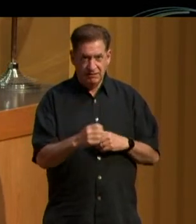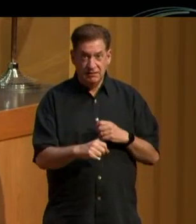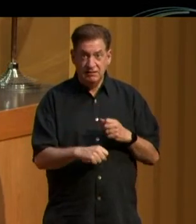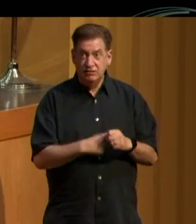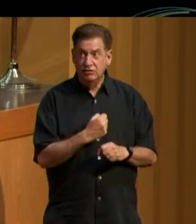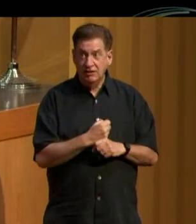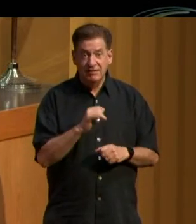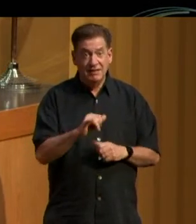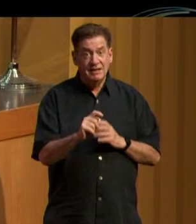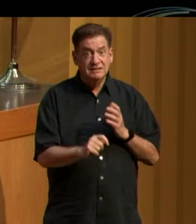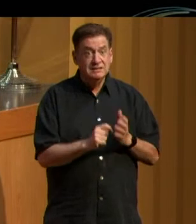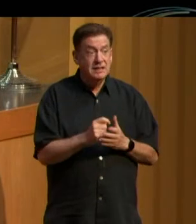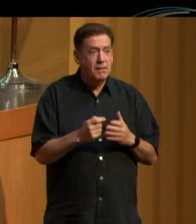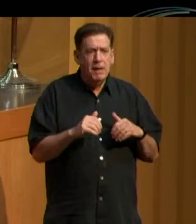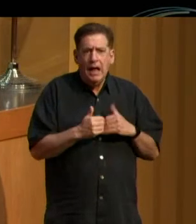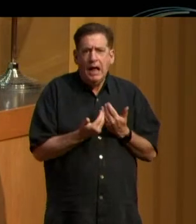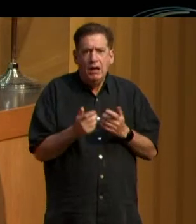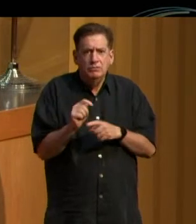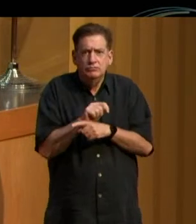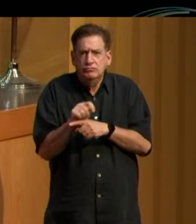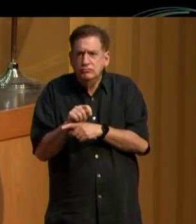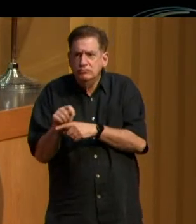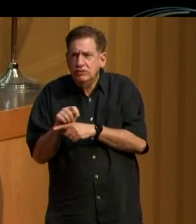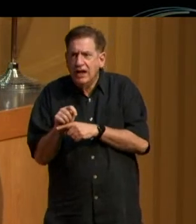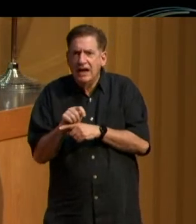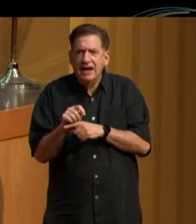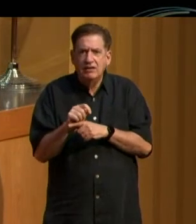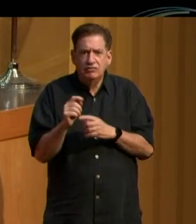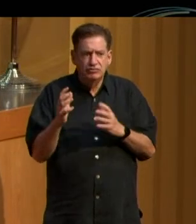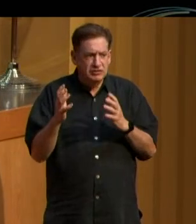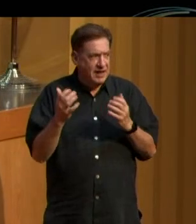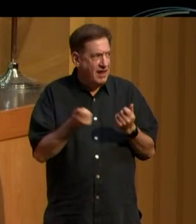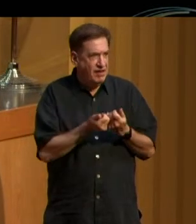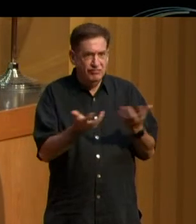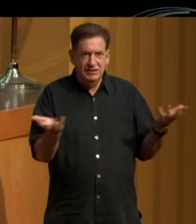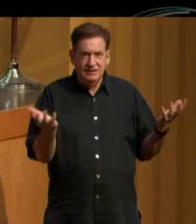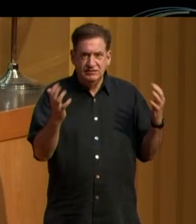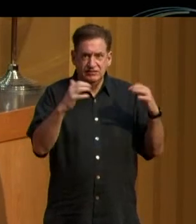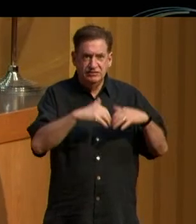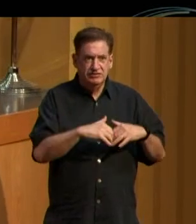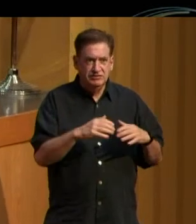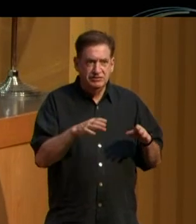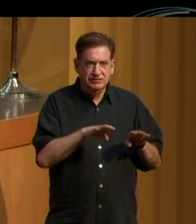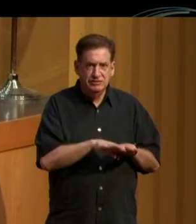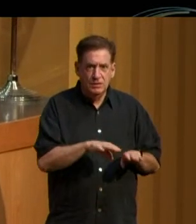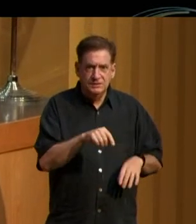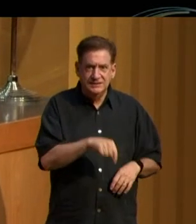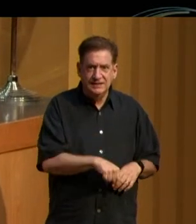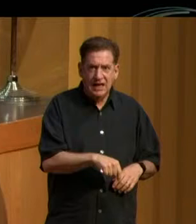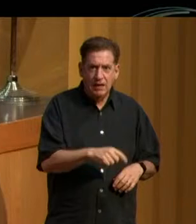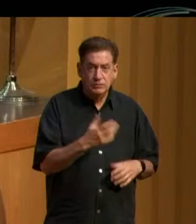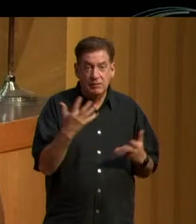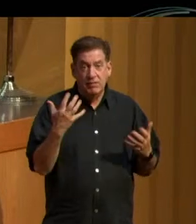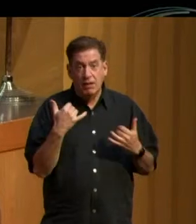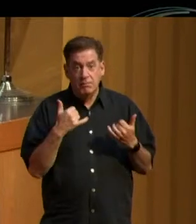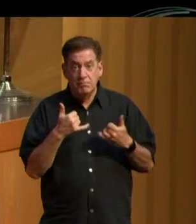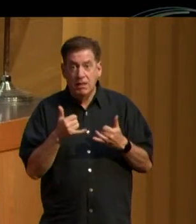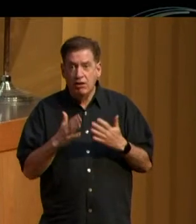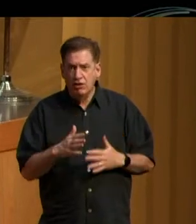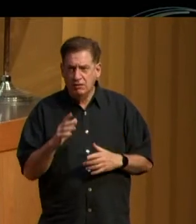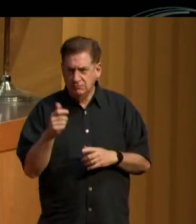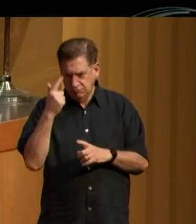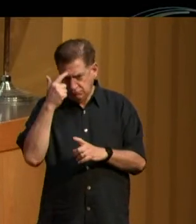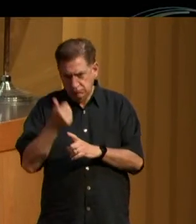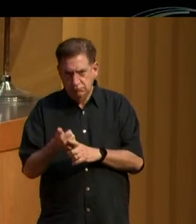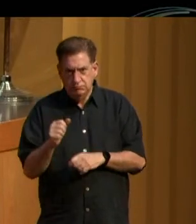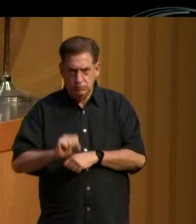time is how do we train? Everything shut down, so a lot of players individually worked out on their own